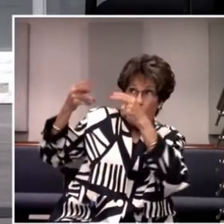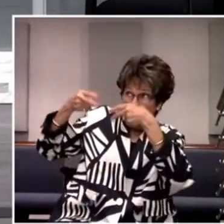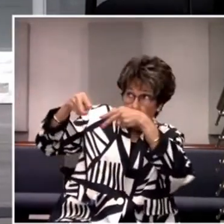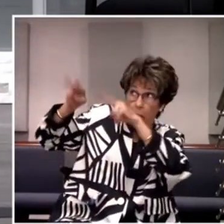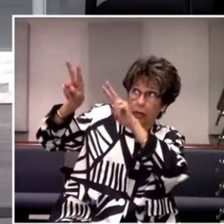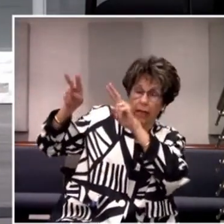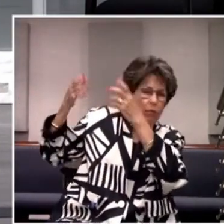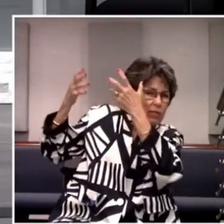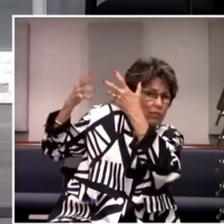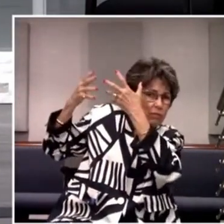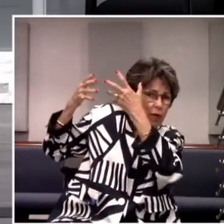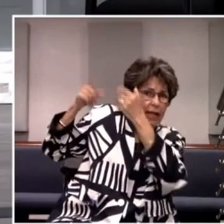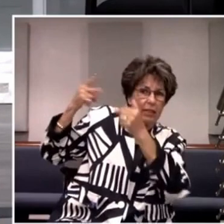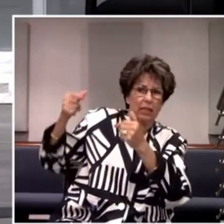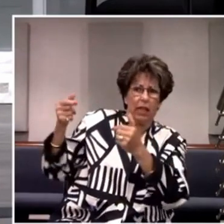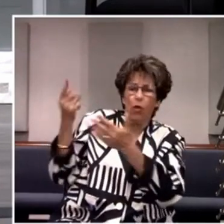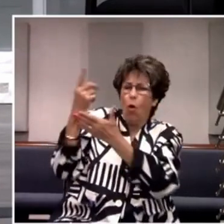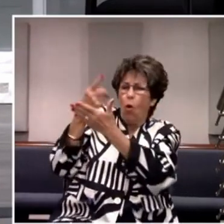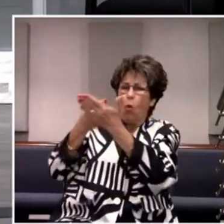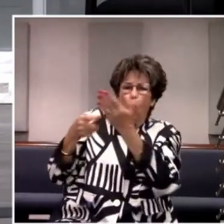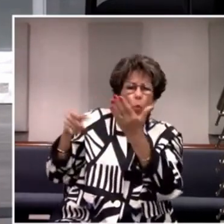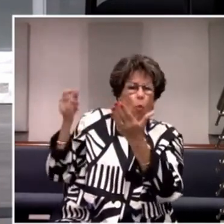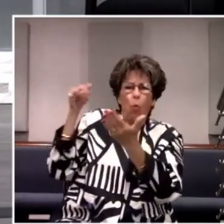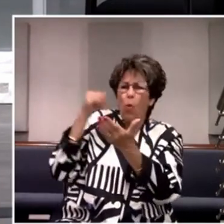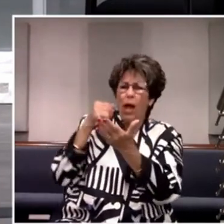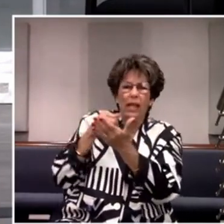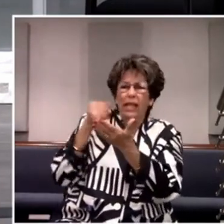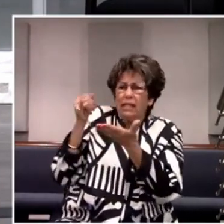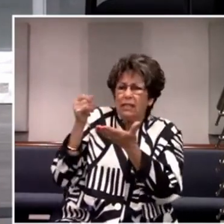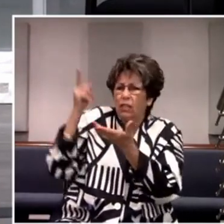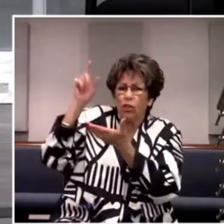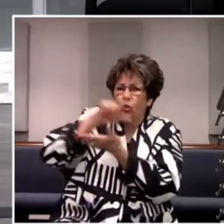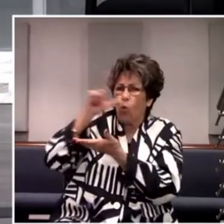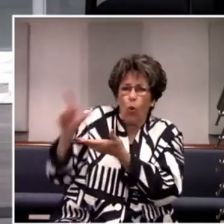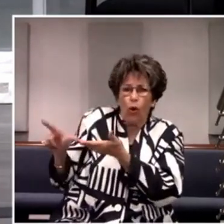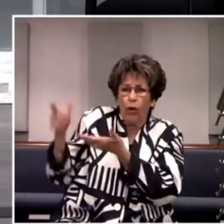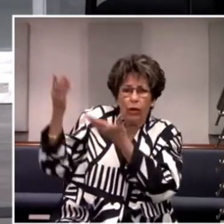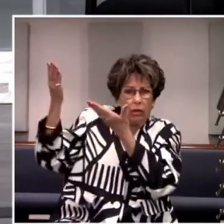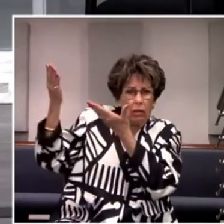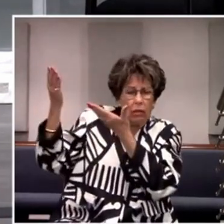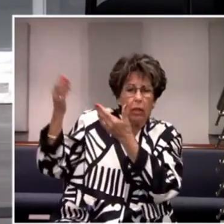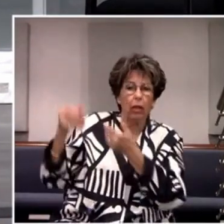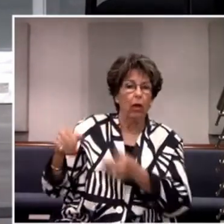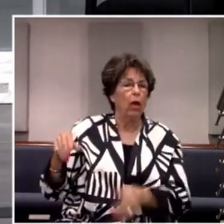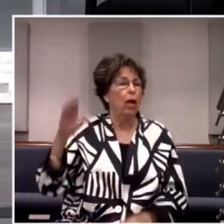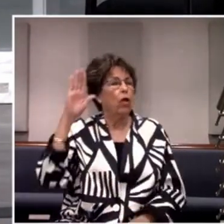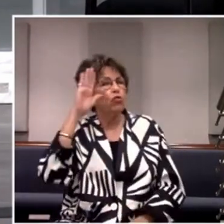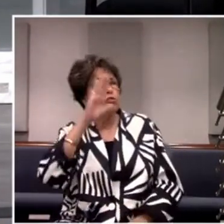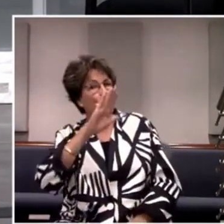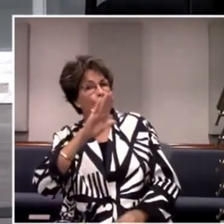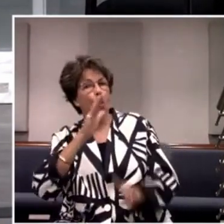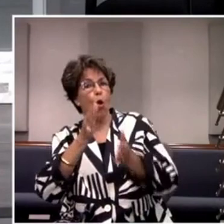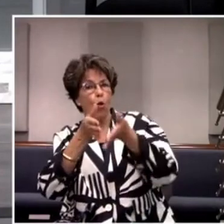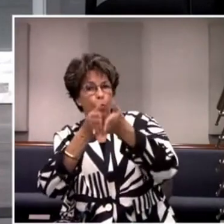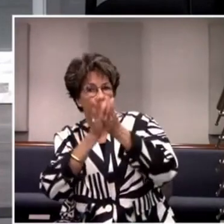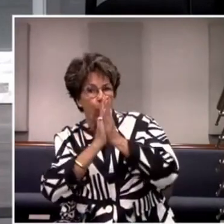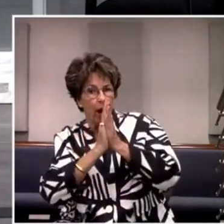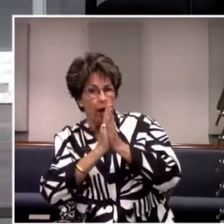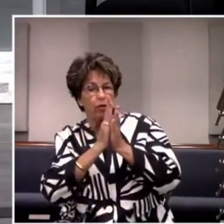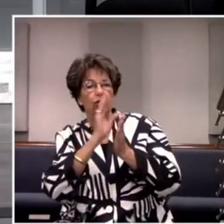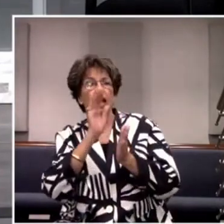him, he was afraid and said, "What is it, Lord?" And he said unto him, "Thy prayers and